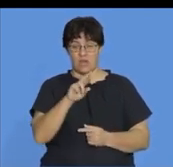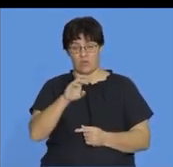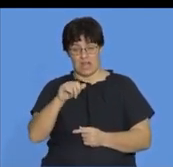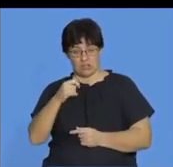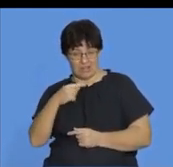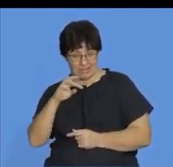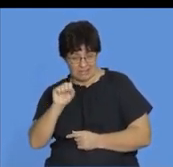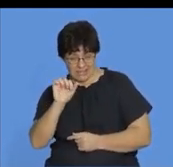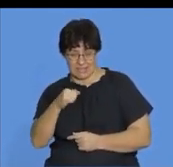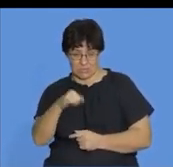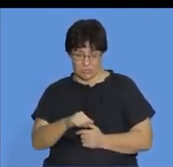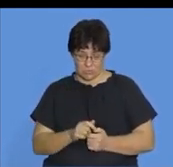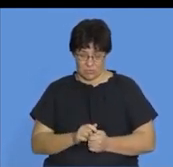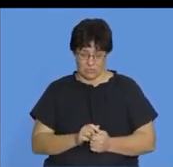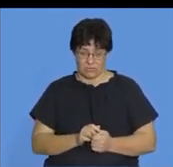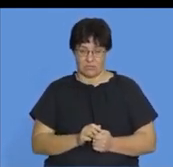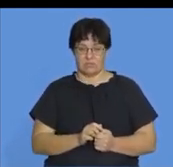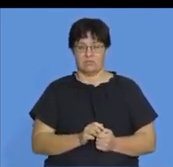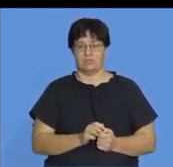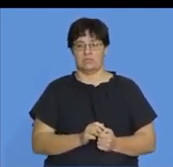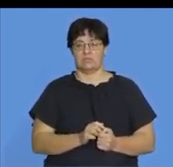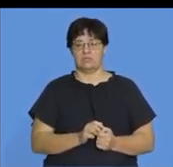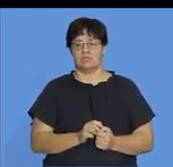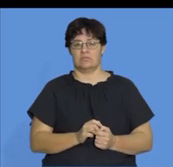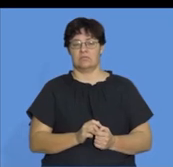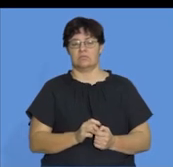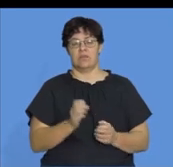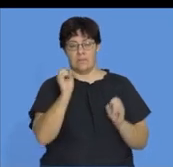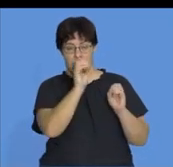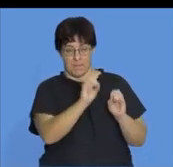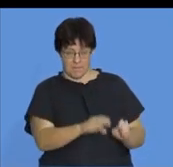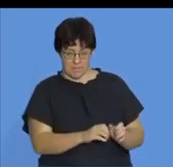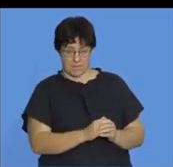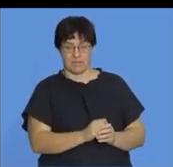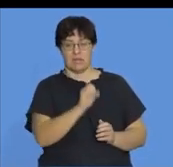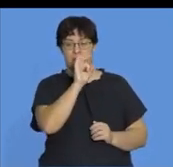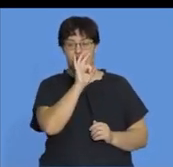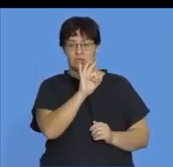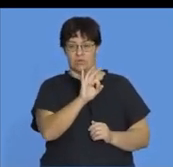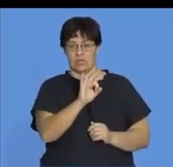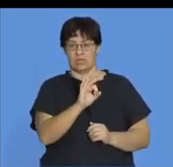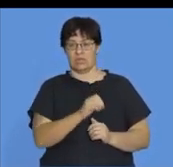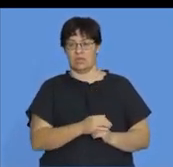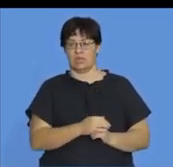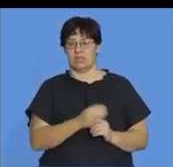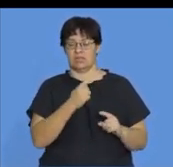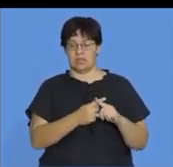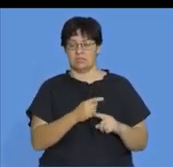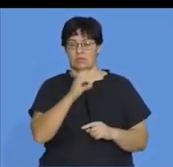not? Okay, so what do we have there from the calculator? We get 3 multiplied by